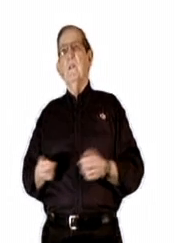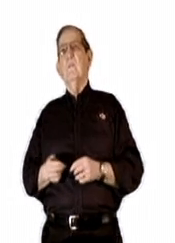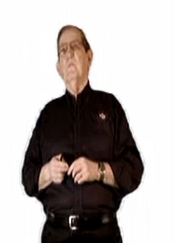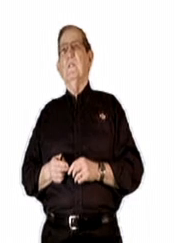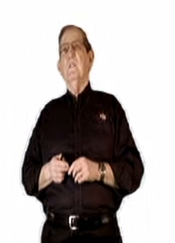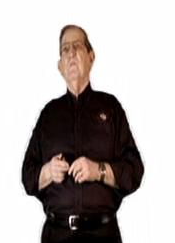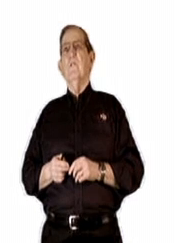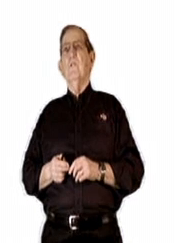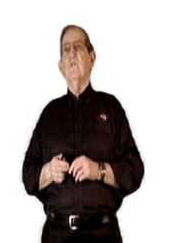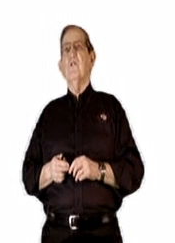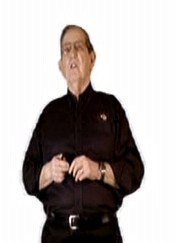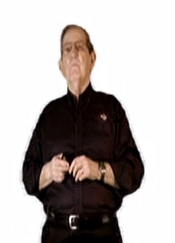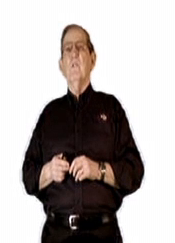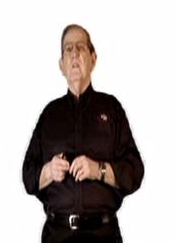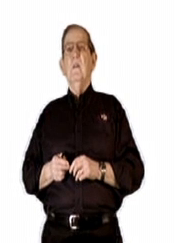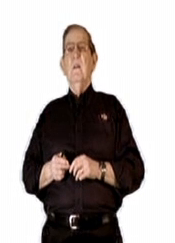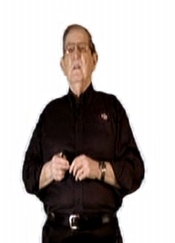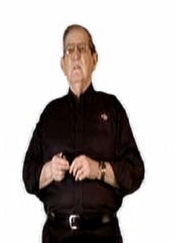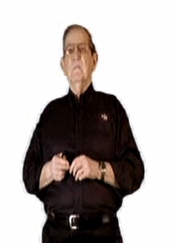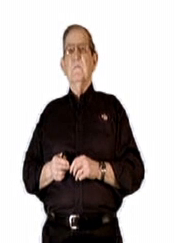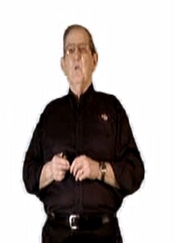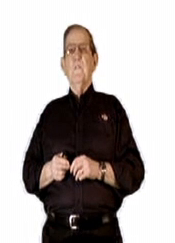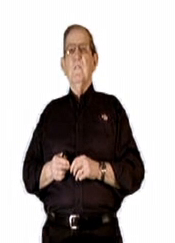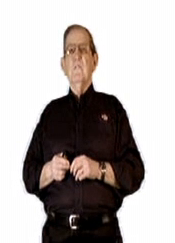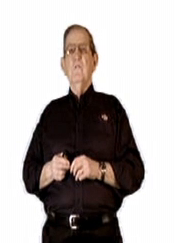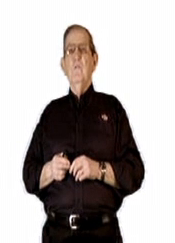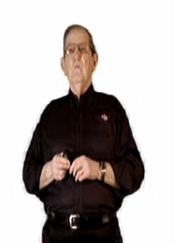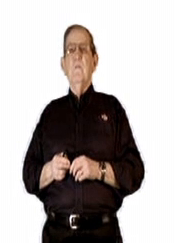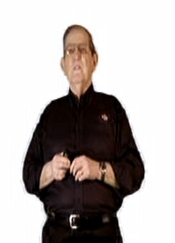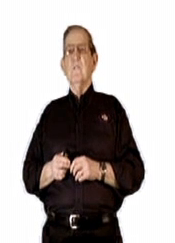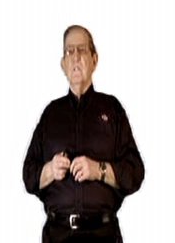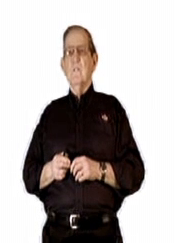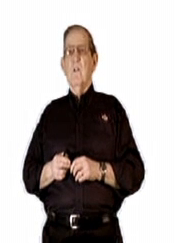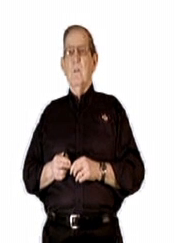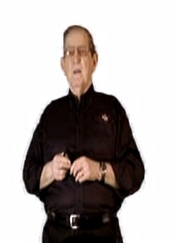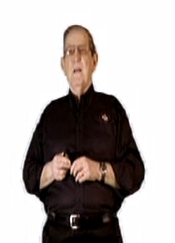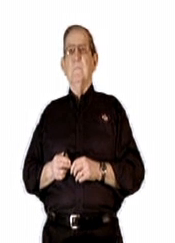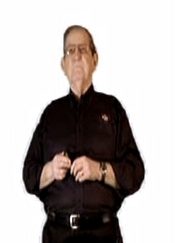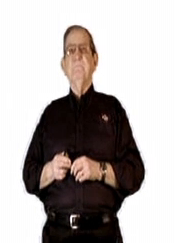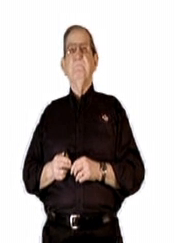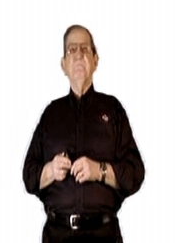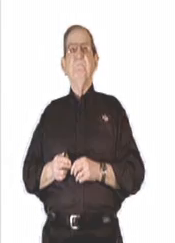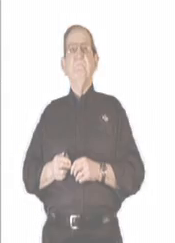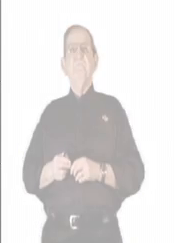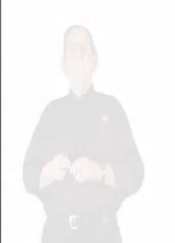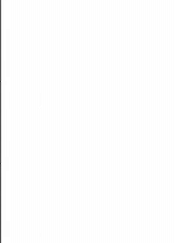well would give you a good summary of what this new revision is all about.